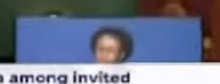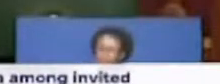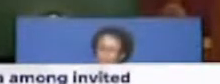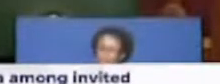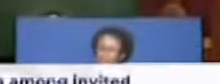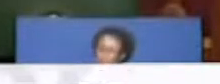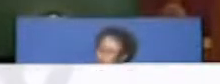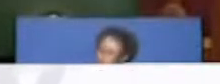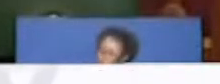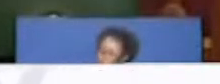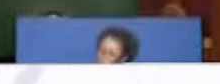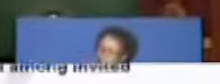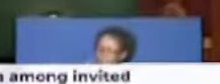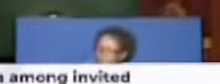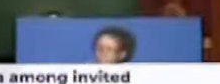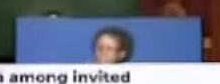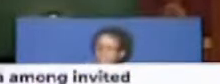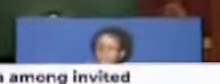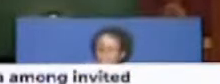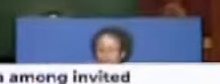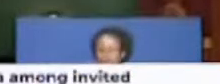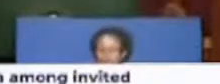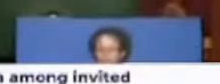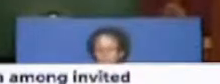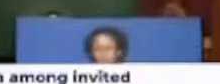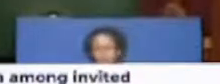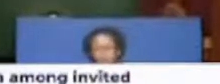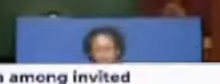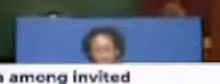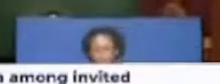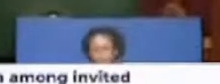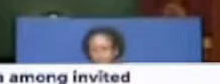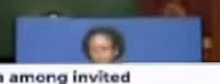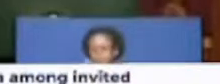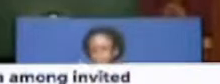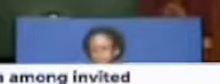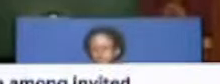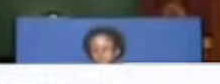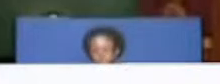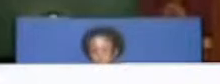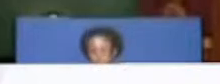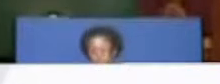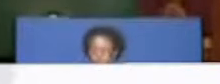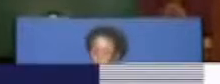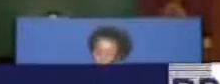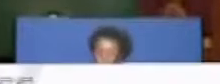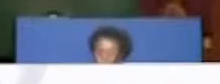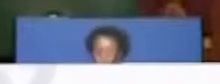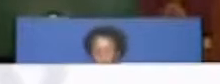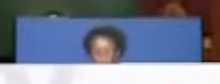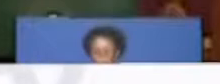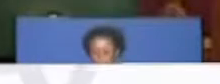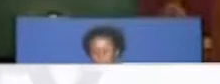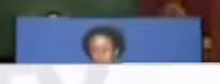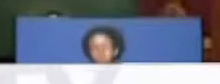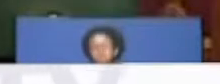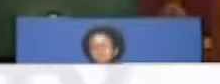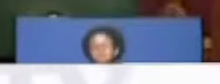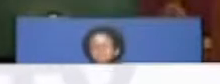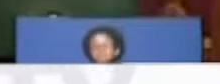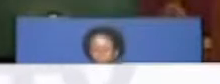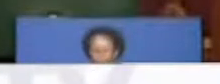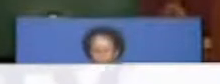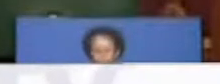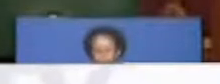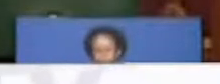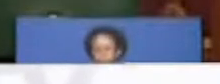claims amounting to some 10 billion shillings, or in alternative, allow for the offsetting of withholding VAT in